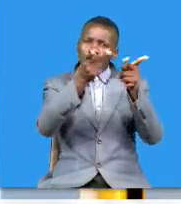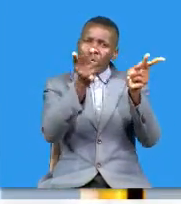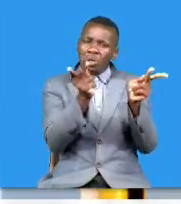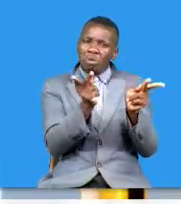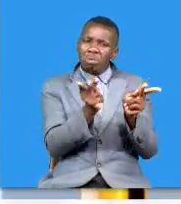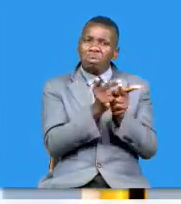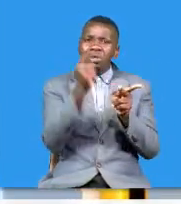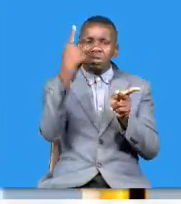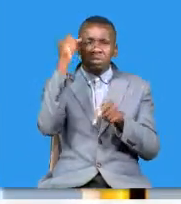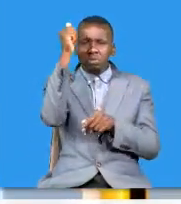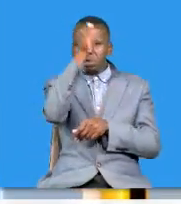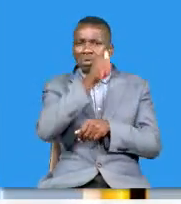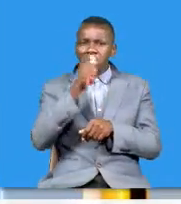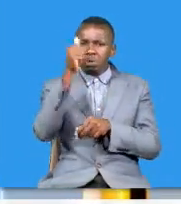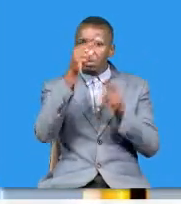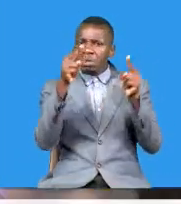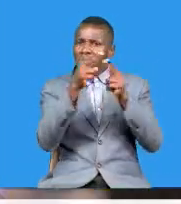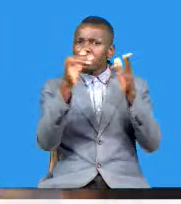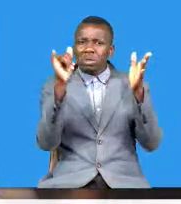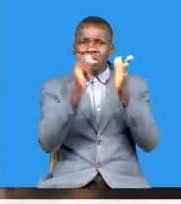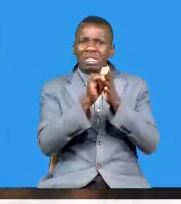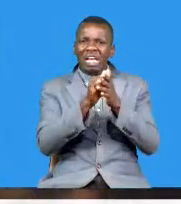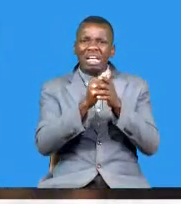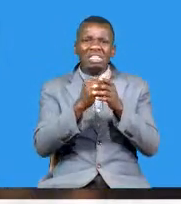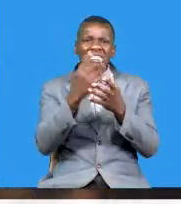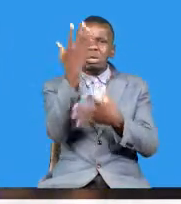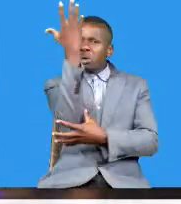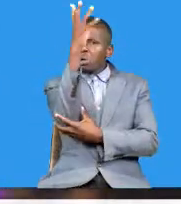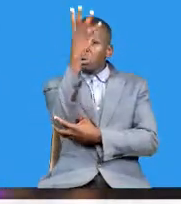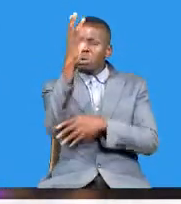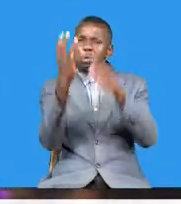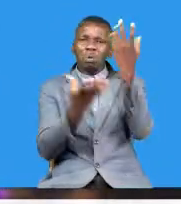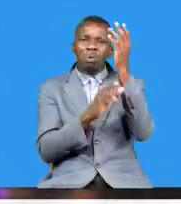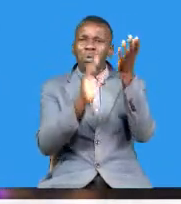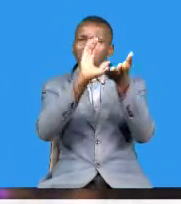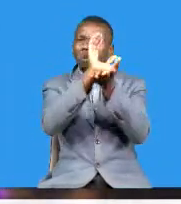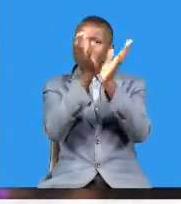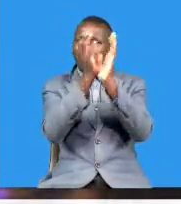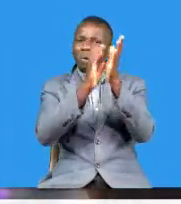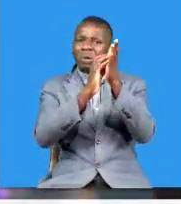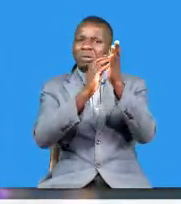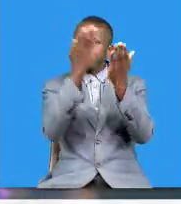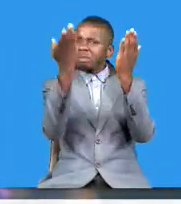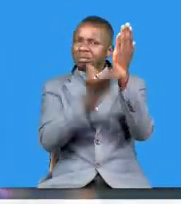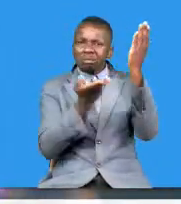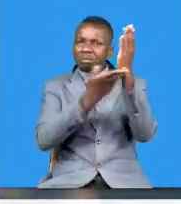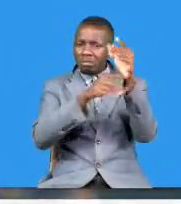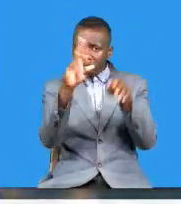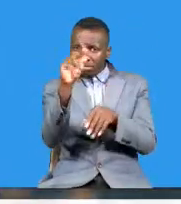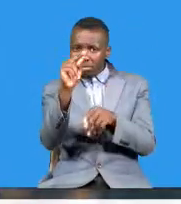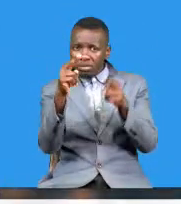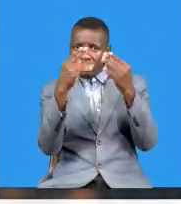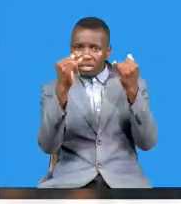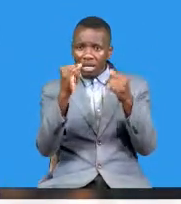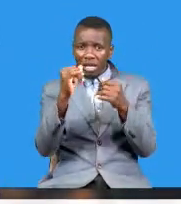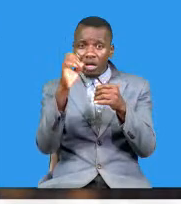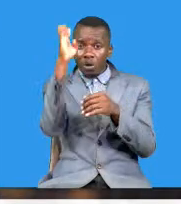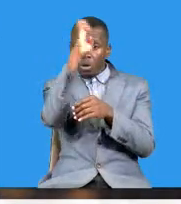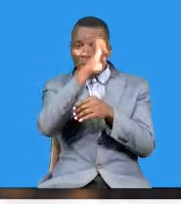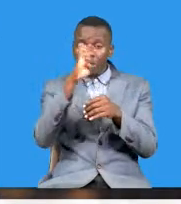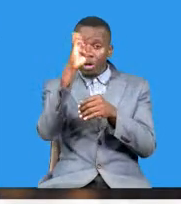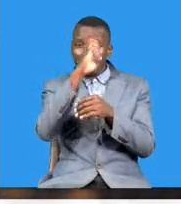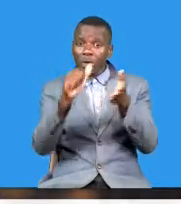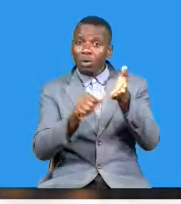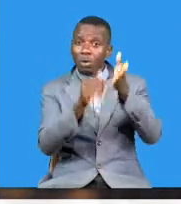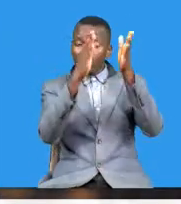prevent deforestation. EU Ambassador to Zambia, Vj Ngosa, says the